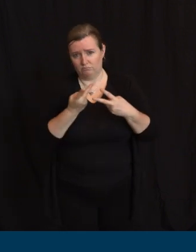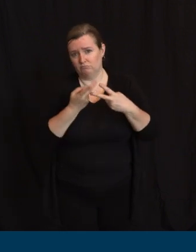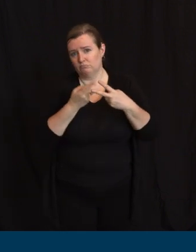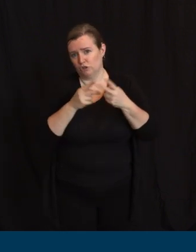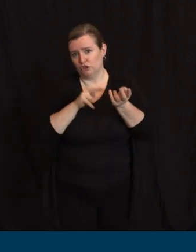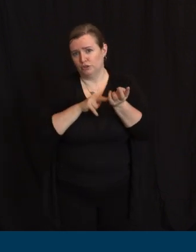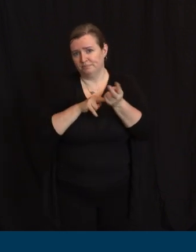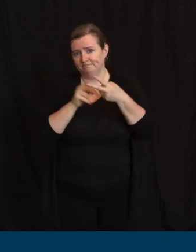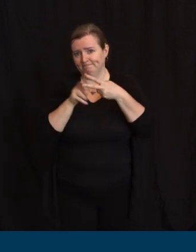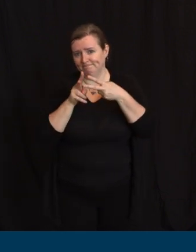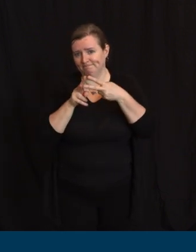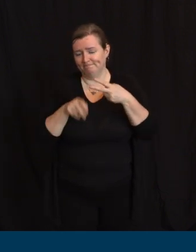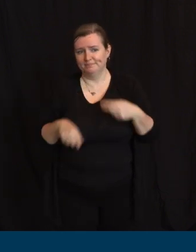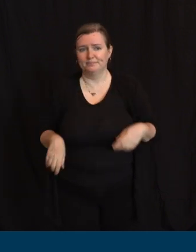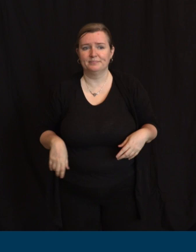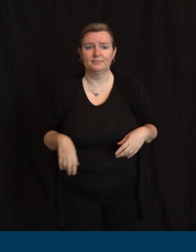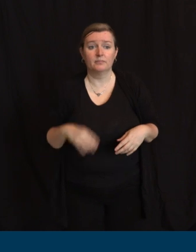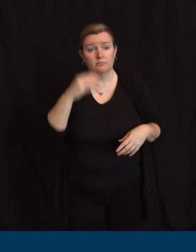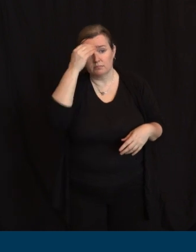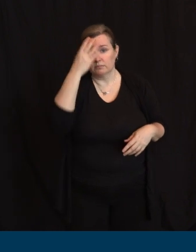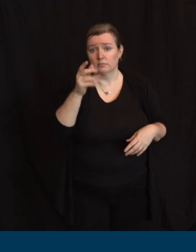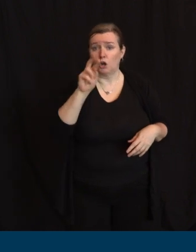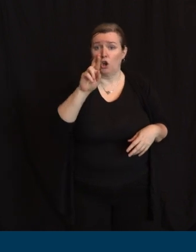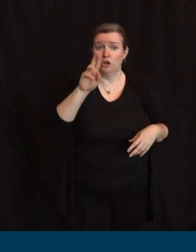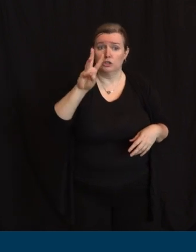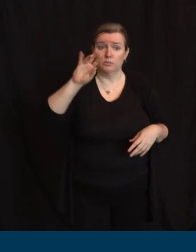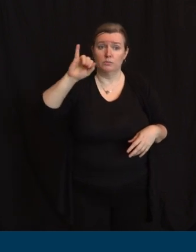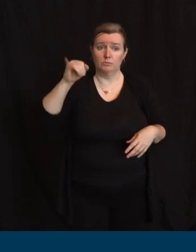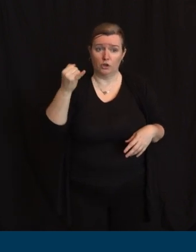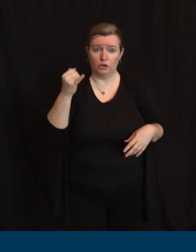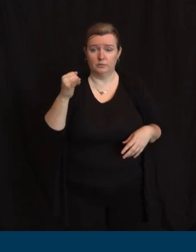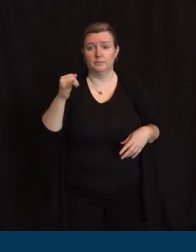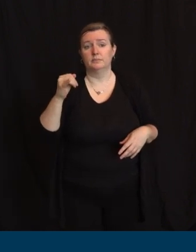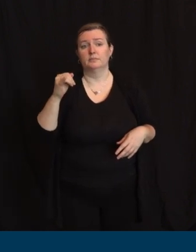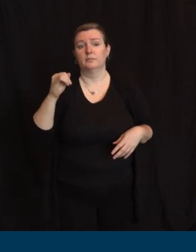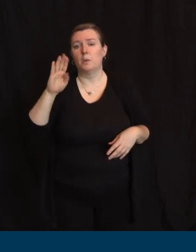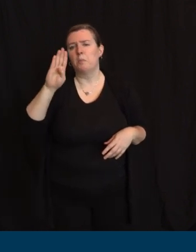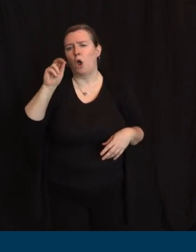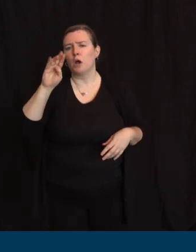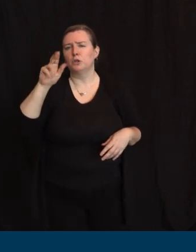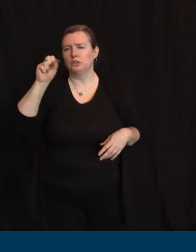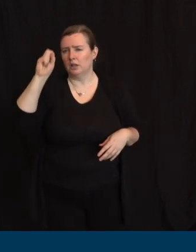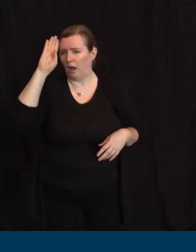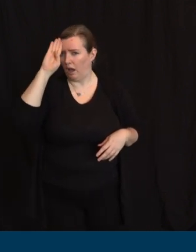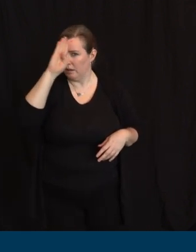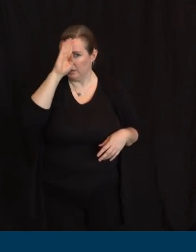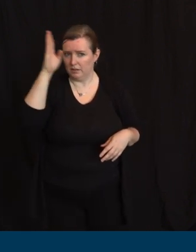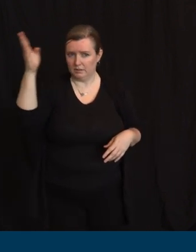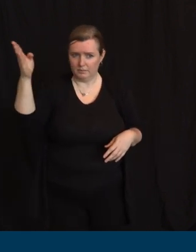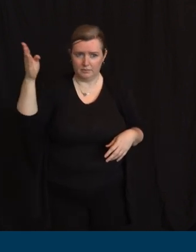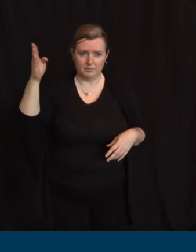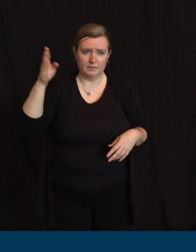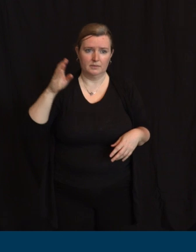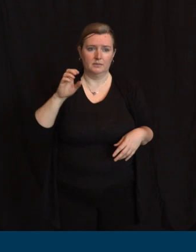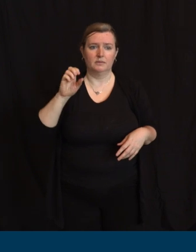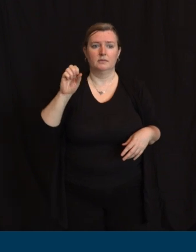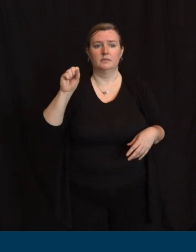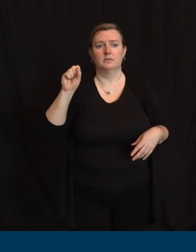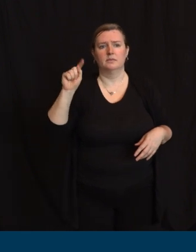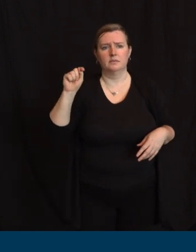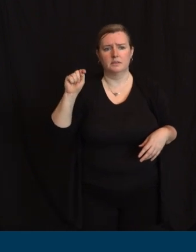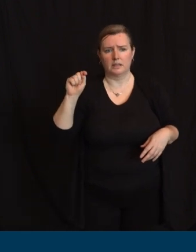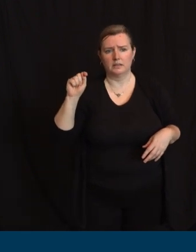every RWJ Barnabas Hospital, at St. Clair's in Denville, and at St. Peter's in New Brunswick, whenever someone